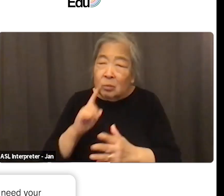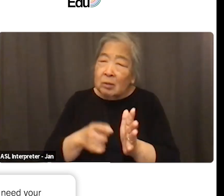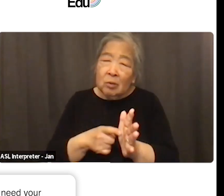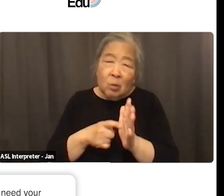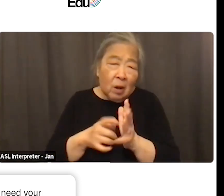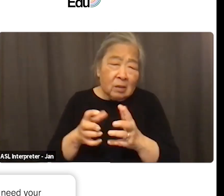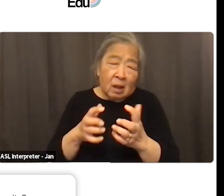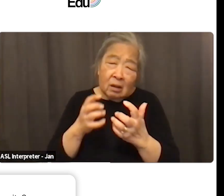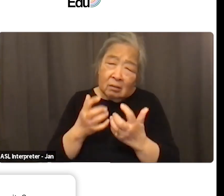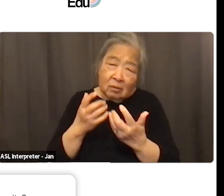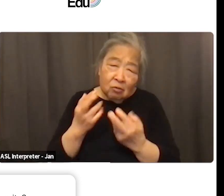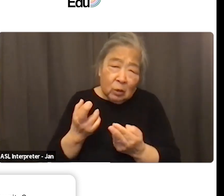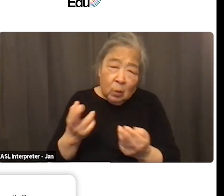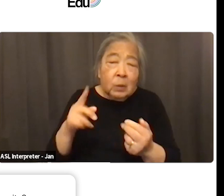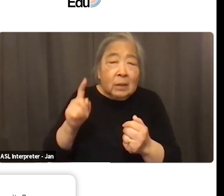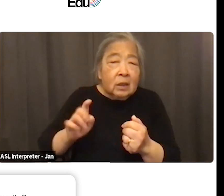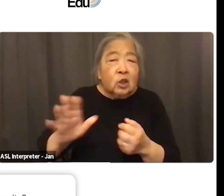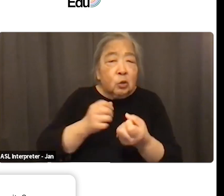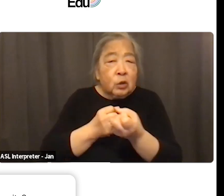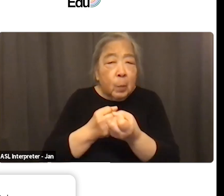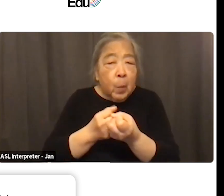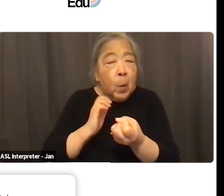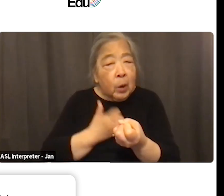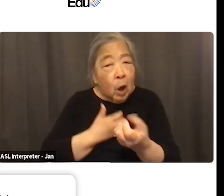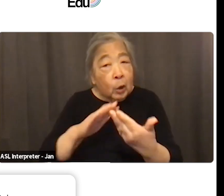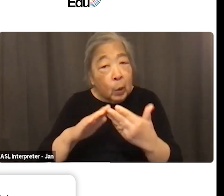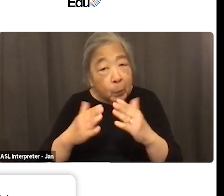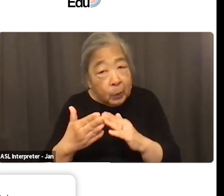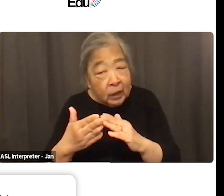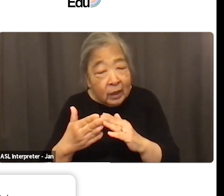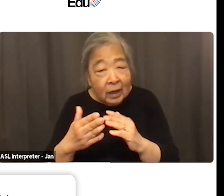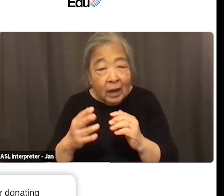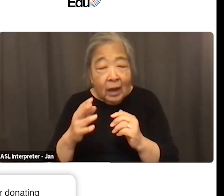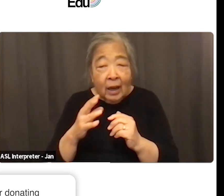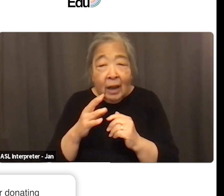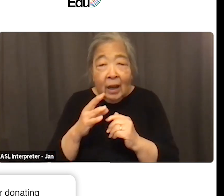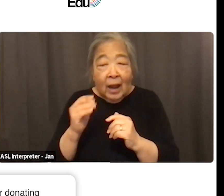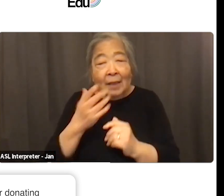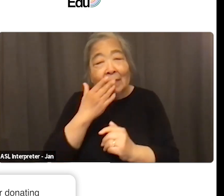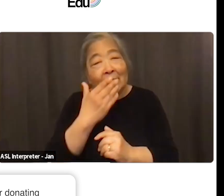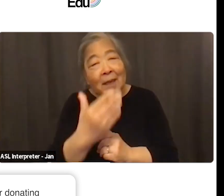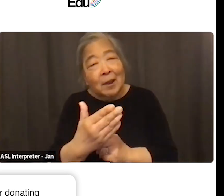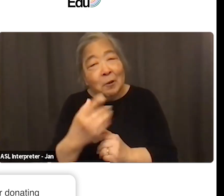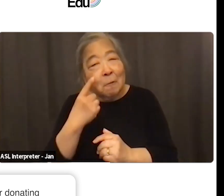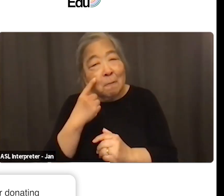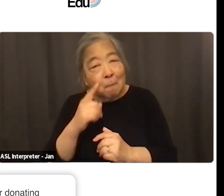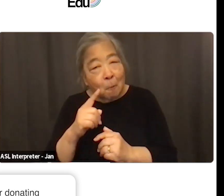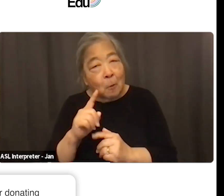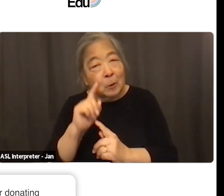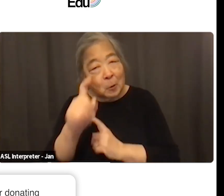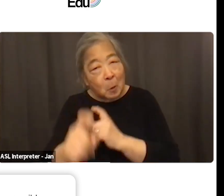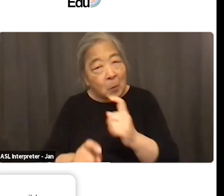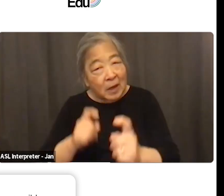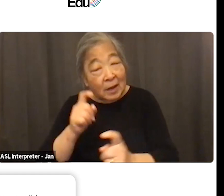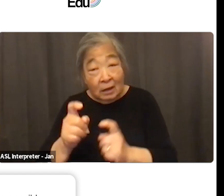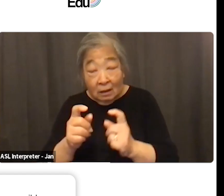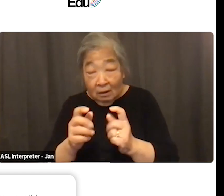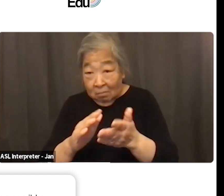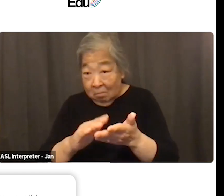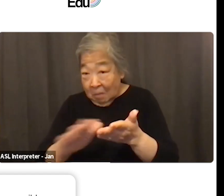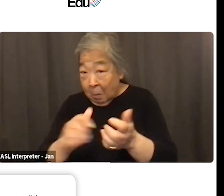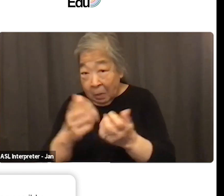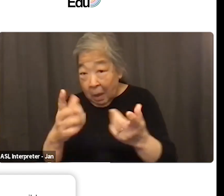really need your support, our community. And if you have absolutely. donated, thank you for donating. Without you, this wouldn't